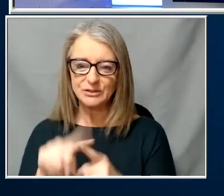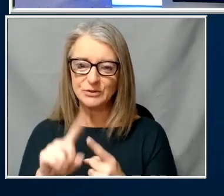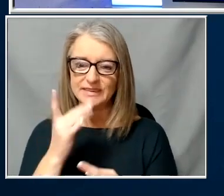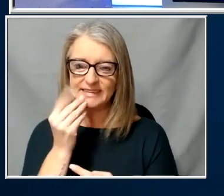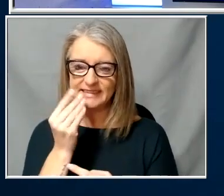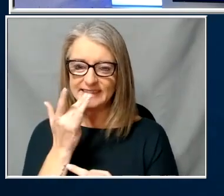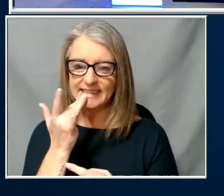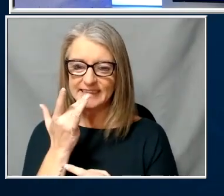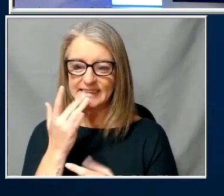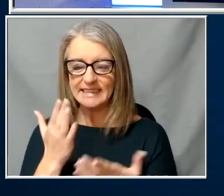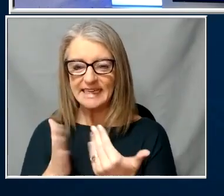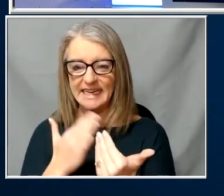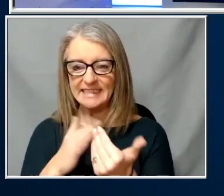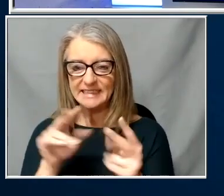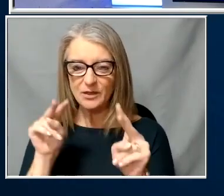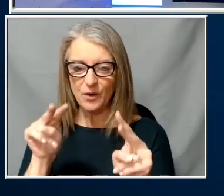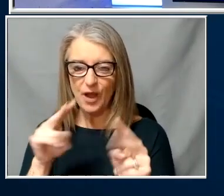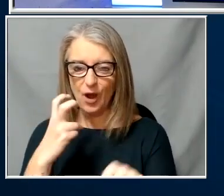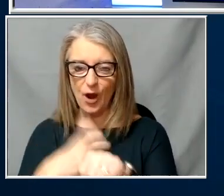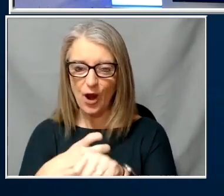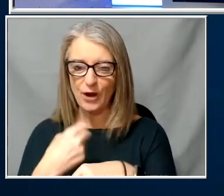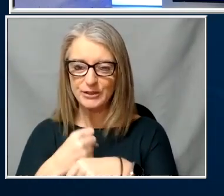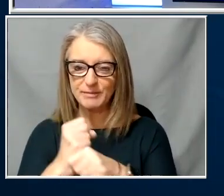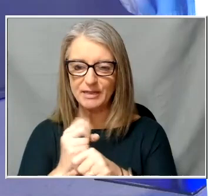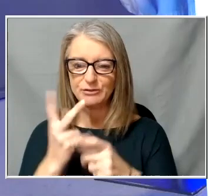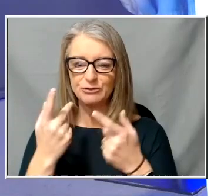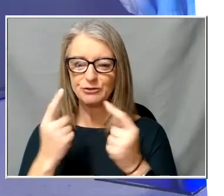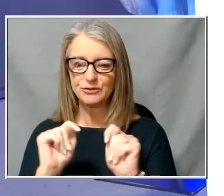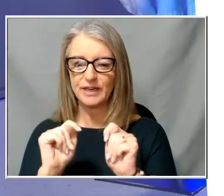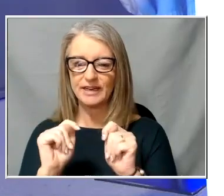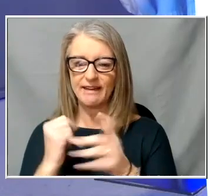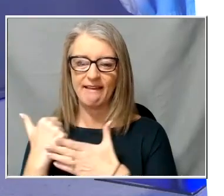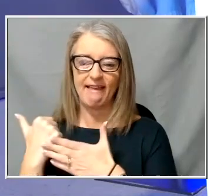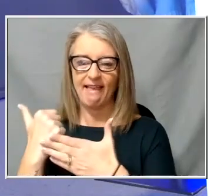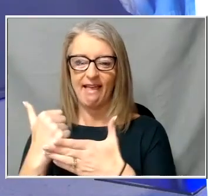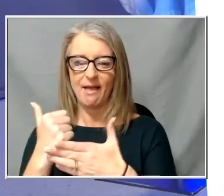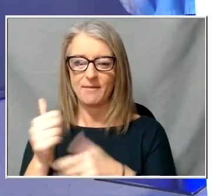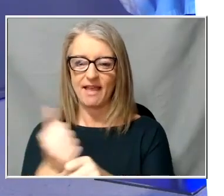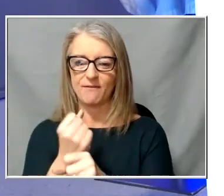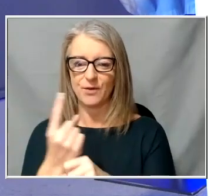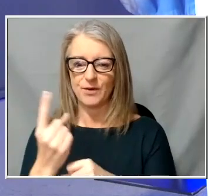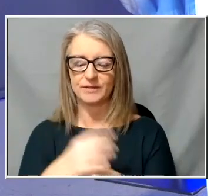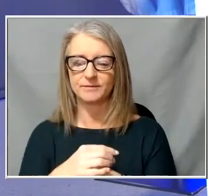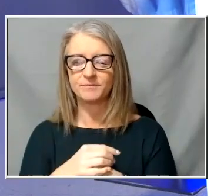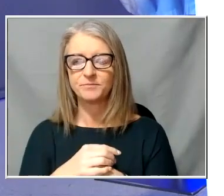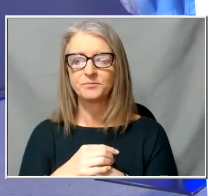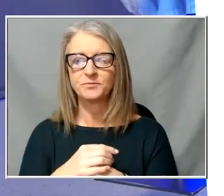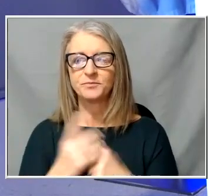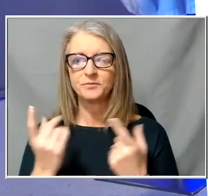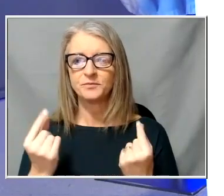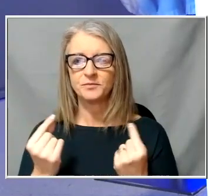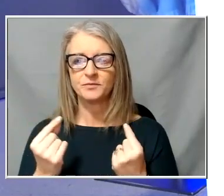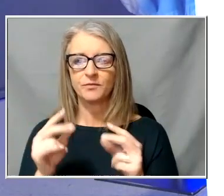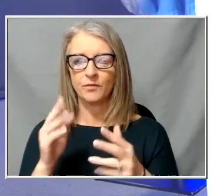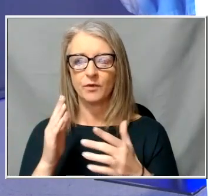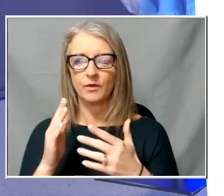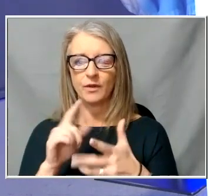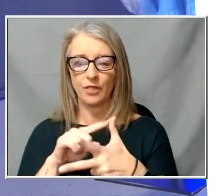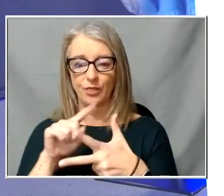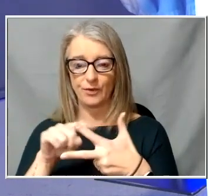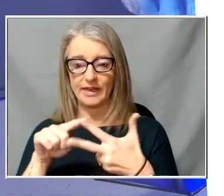It's easy to watch. It's hard to make, but we're going to try to help everybody out here a little bit. So here's how this is going to go. We're going to walk through 3